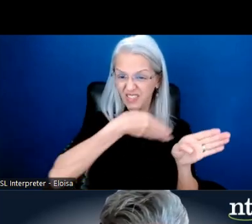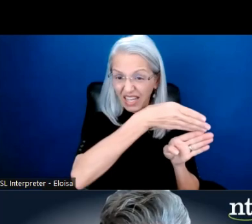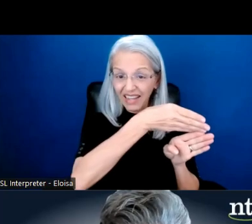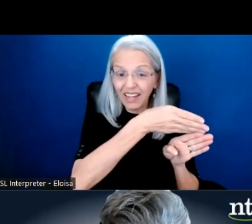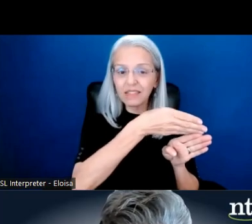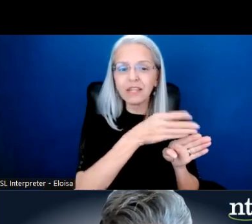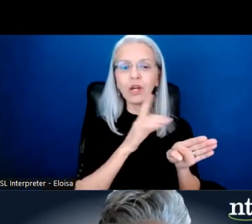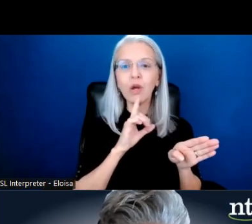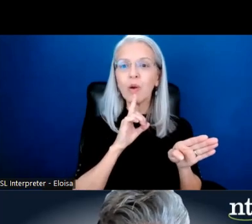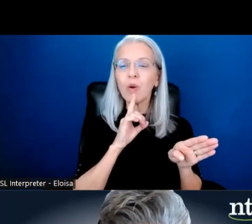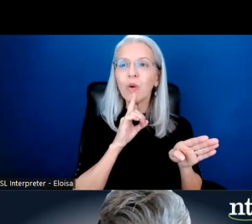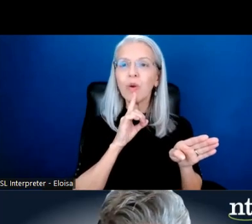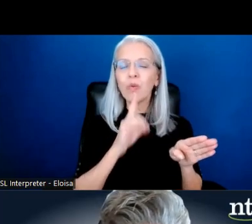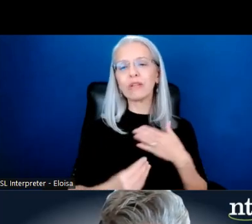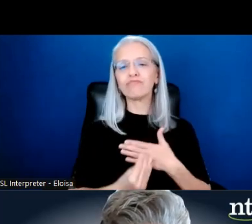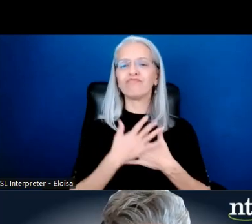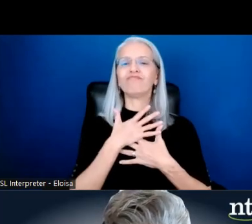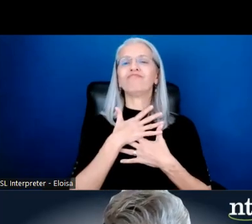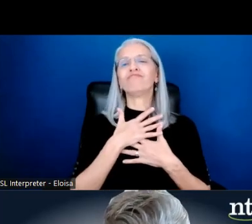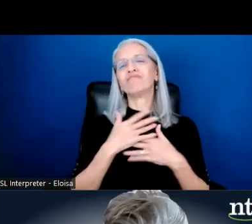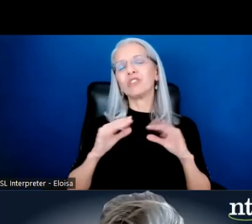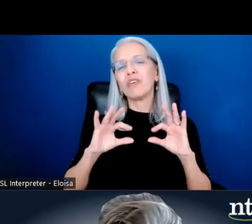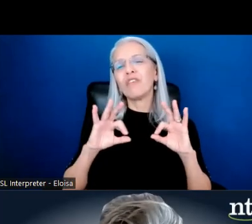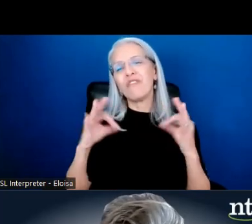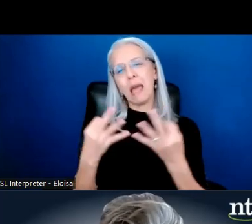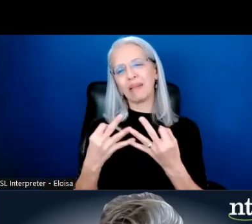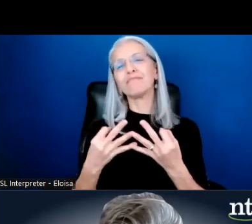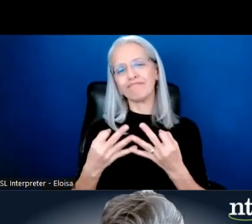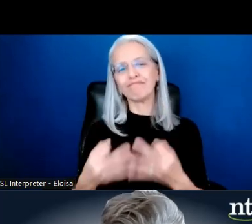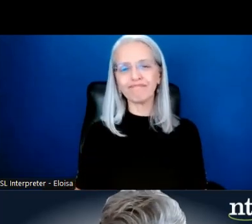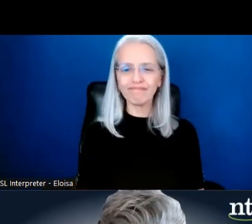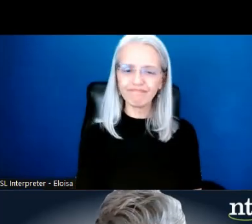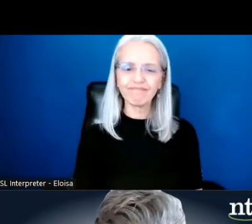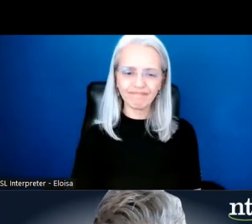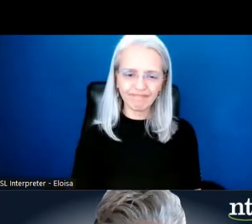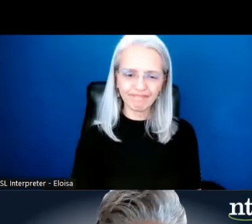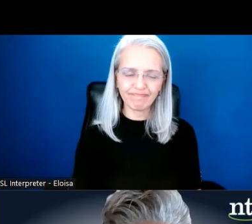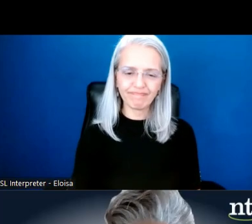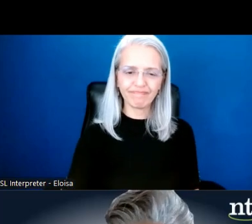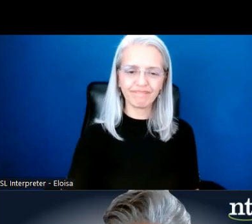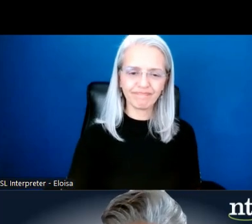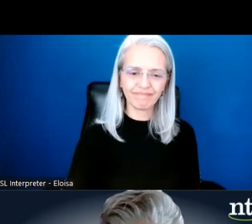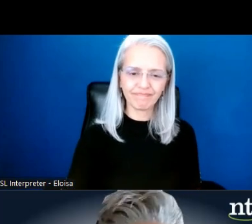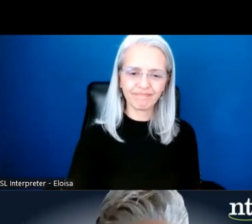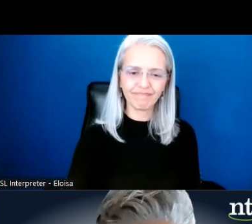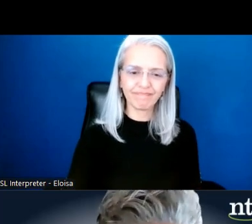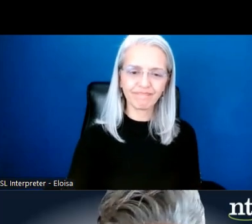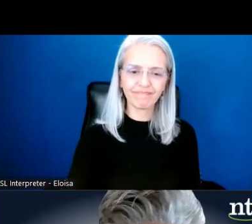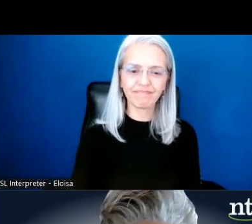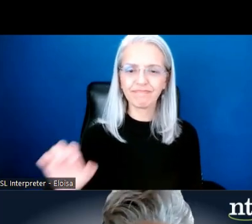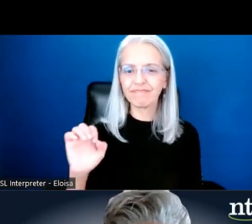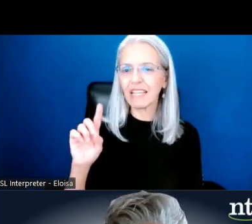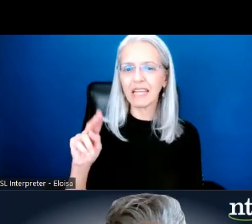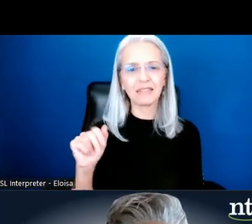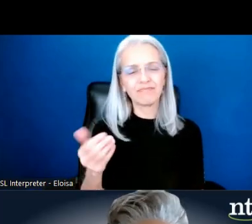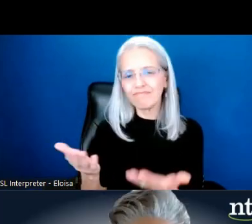really have joy with family, right? Oops, sorry Yes. about that. That's okay. Wonderful. Just keep it coming. And I see